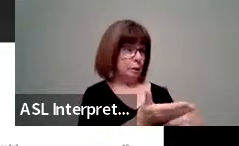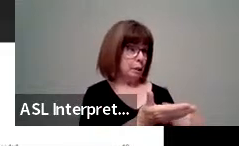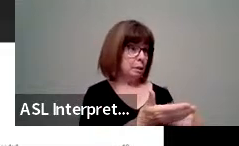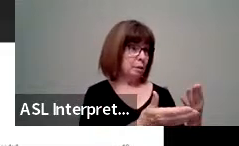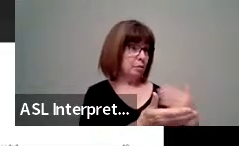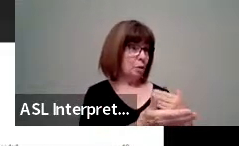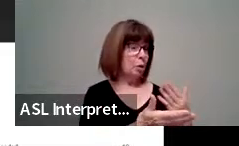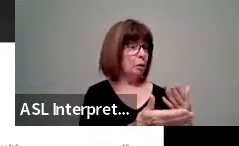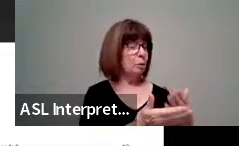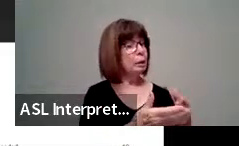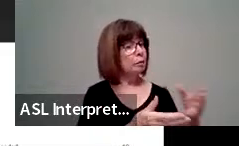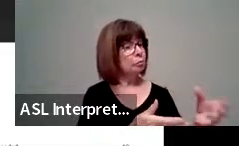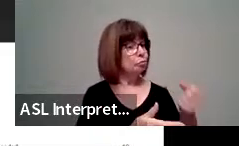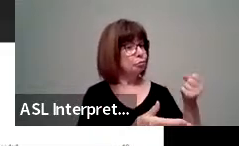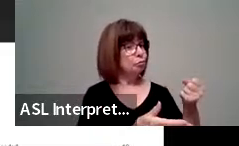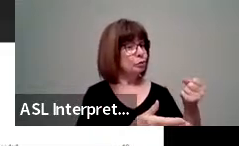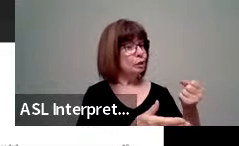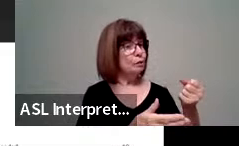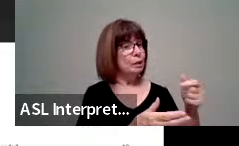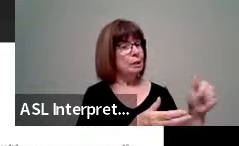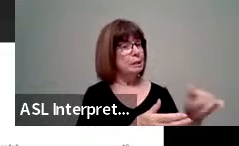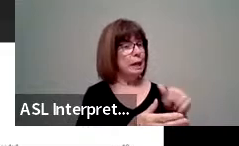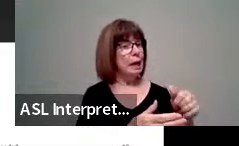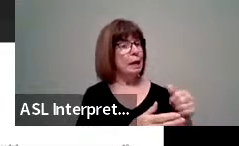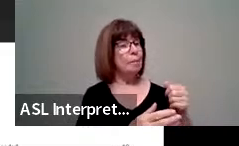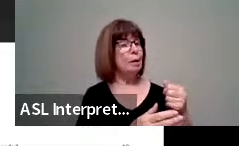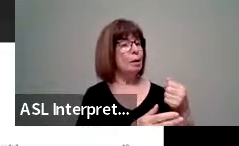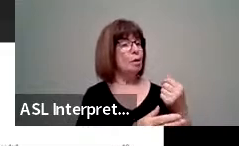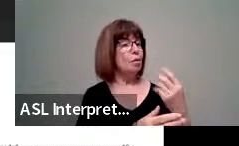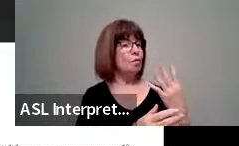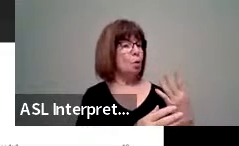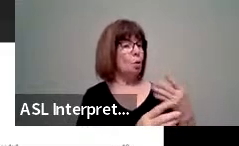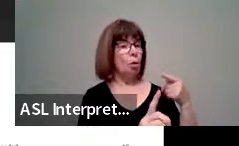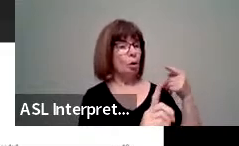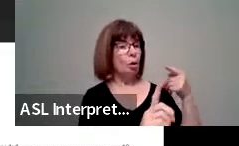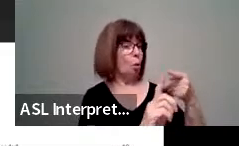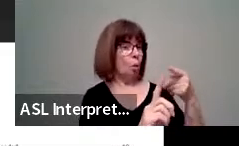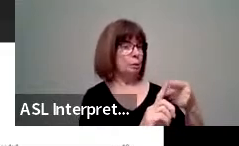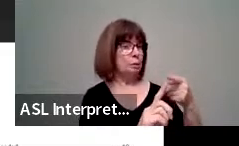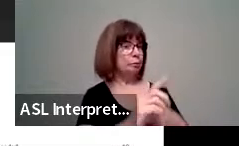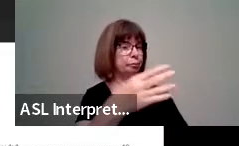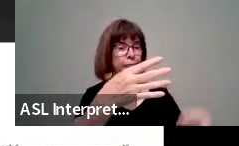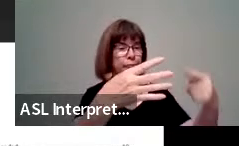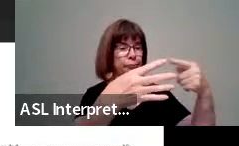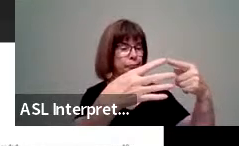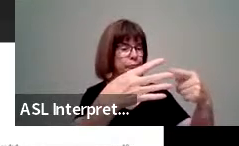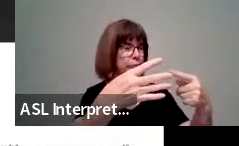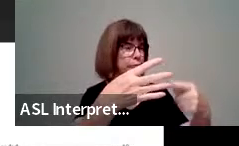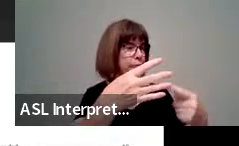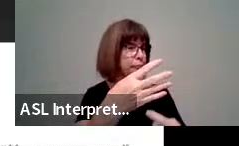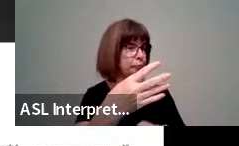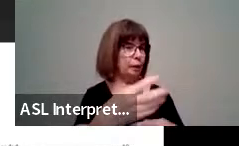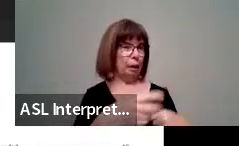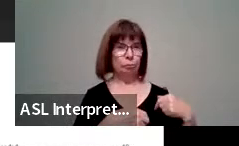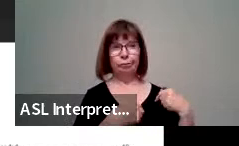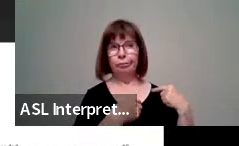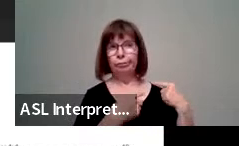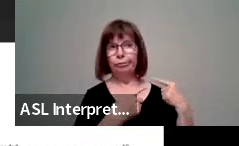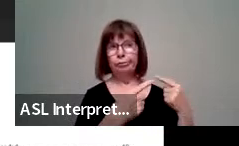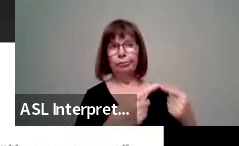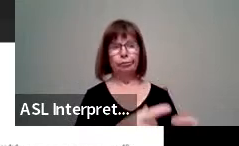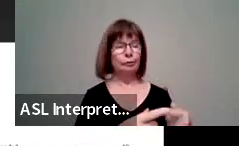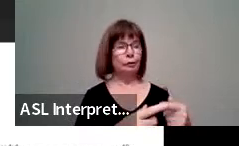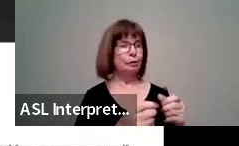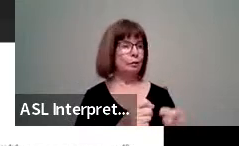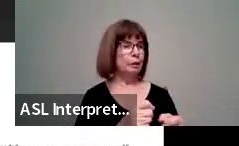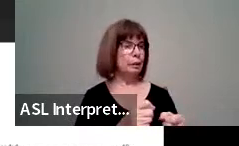strategic plan, we've retained the same 4 goals that we've had throughout the pandemic, which